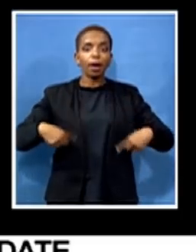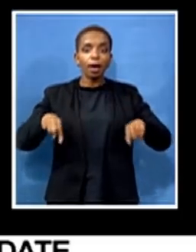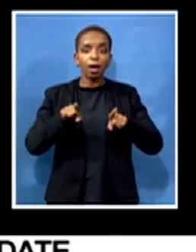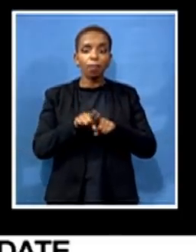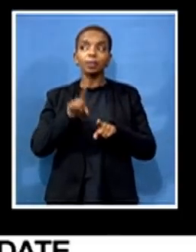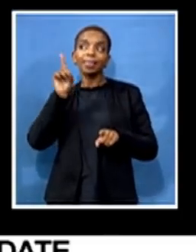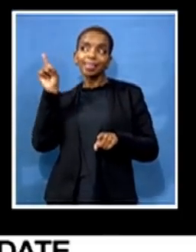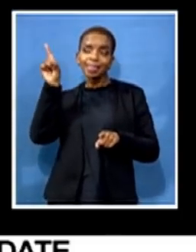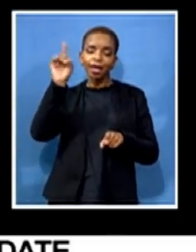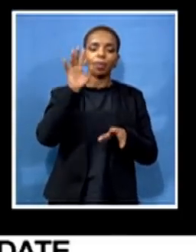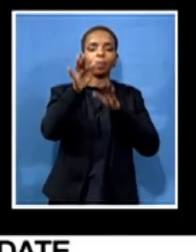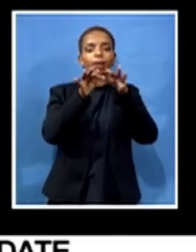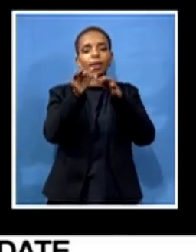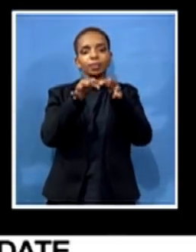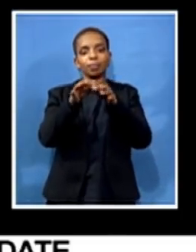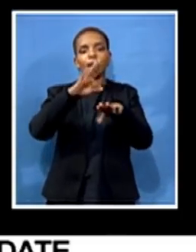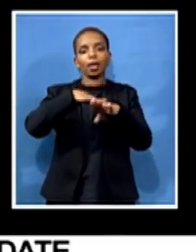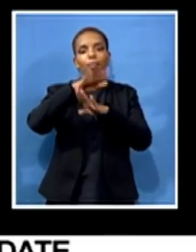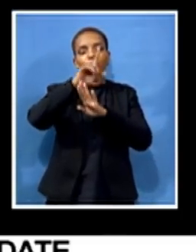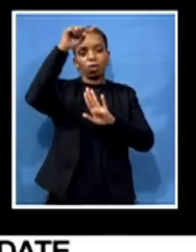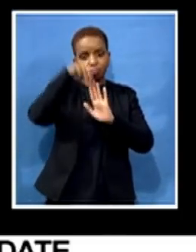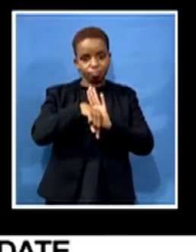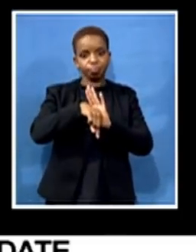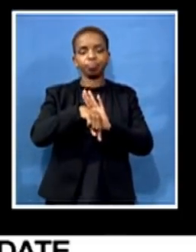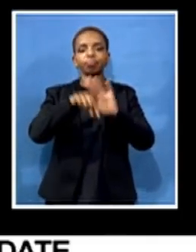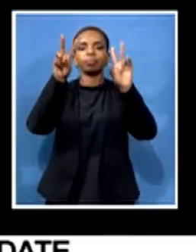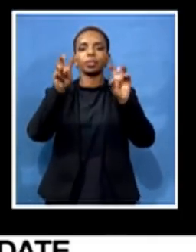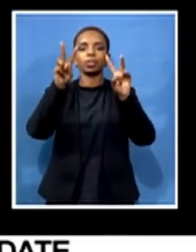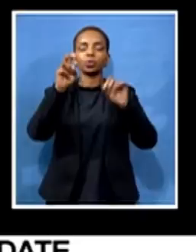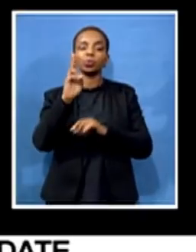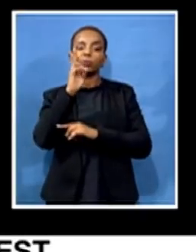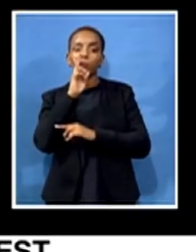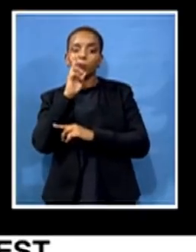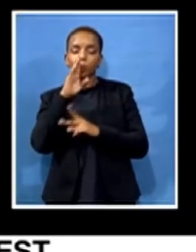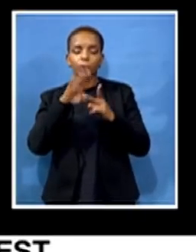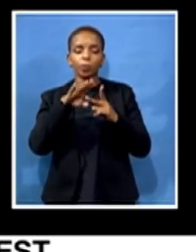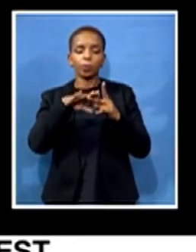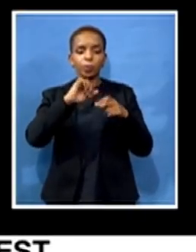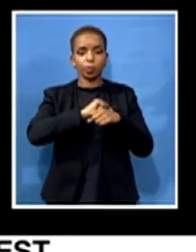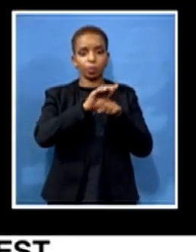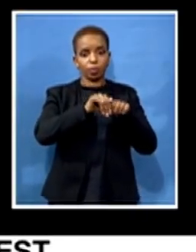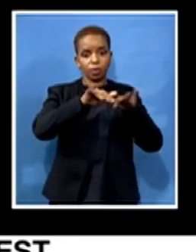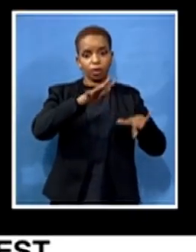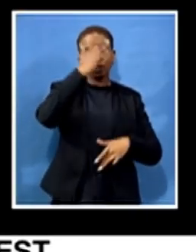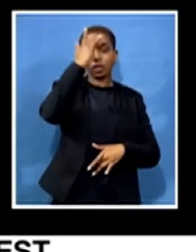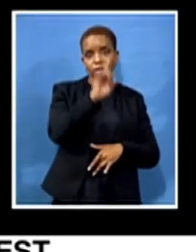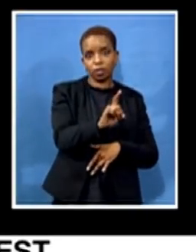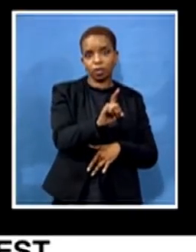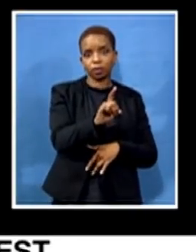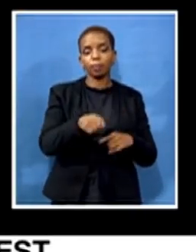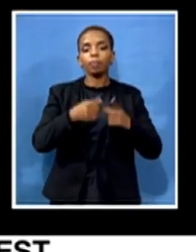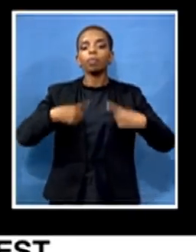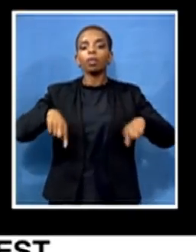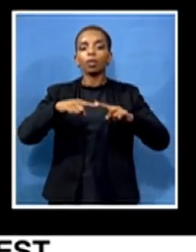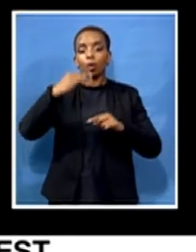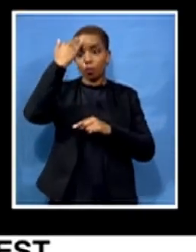about smoking and COVID. And we also know that in our communities,